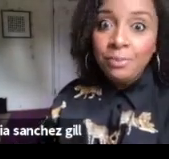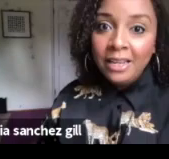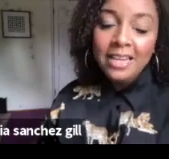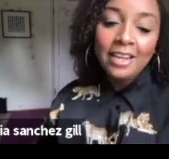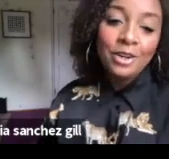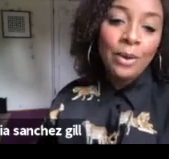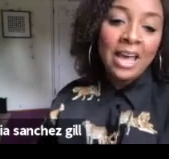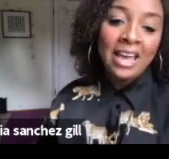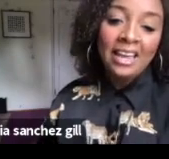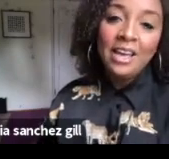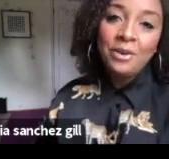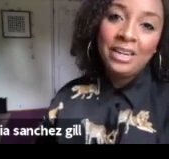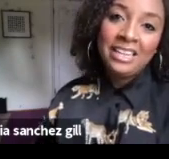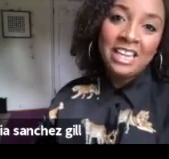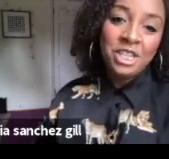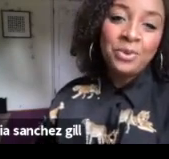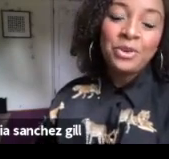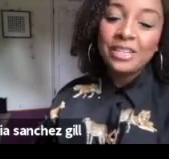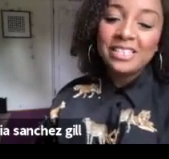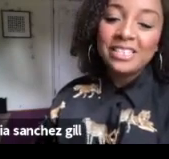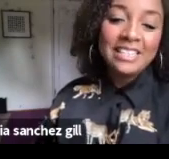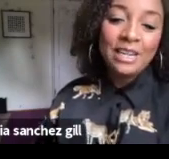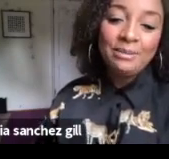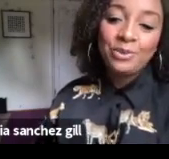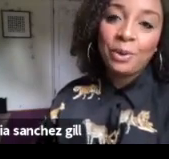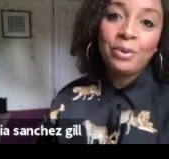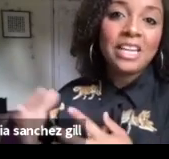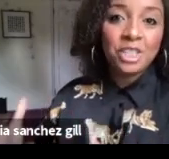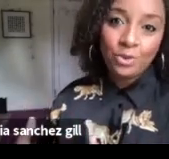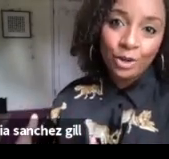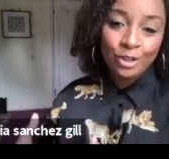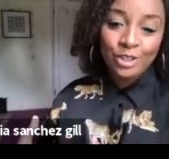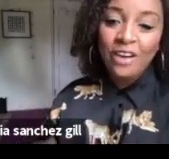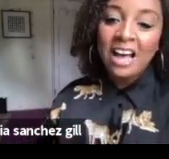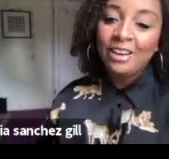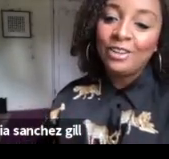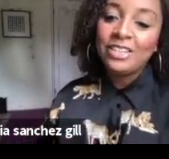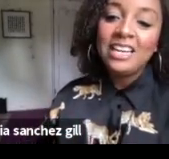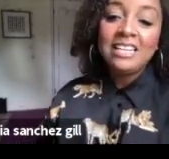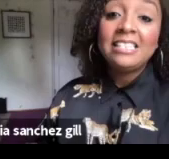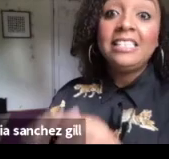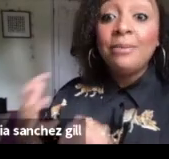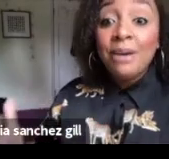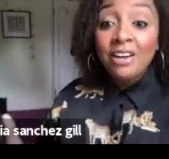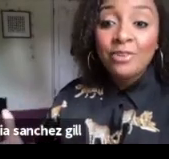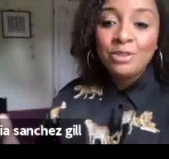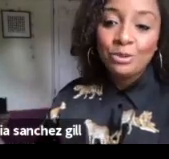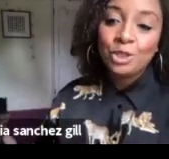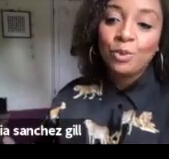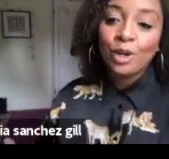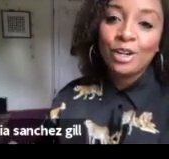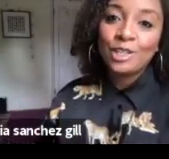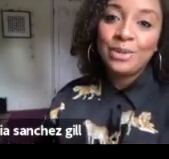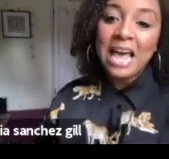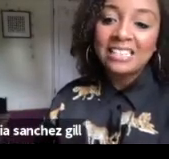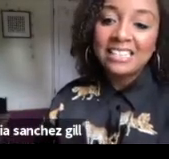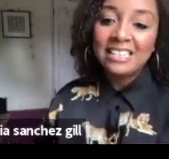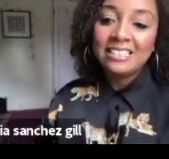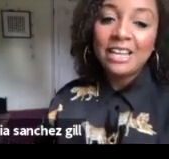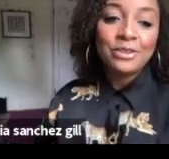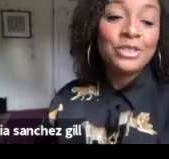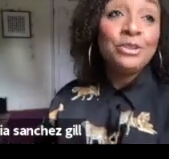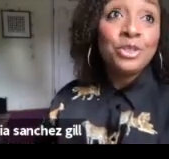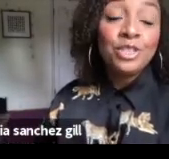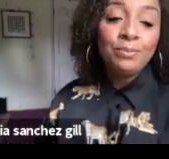children being taken away when engaging with court systems where protection orders are filed, stigma from social workers when